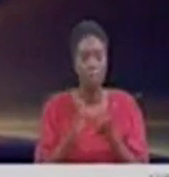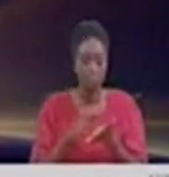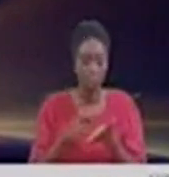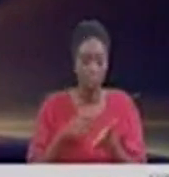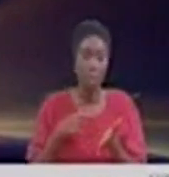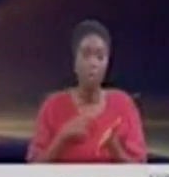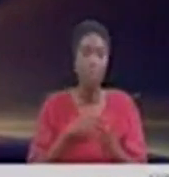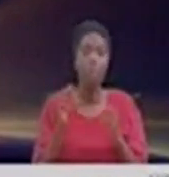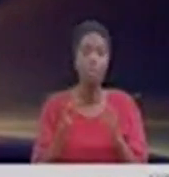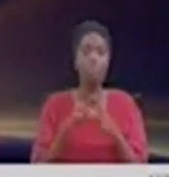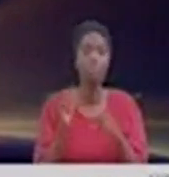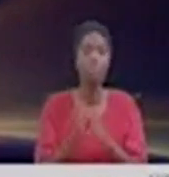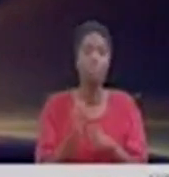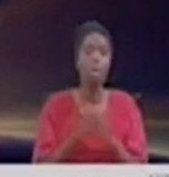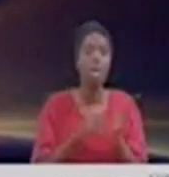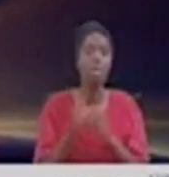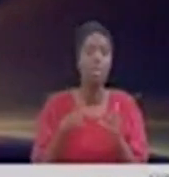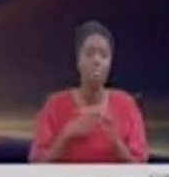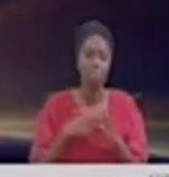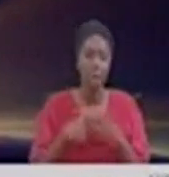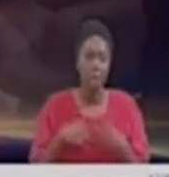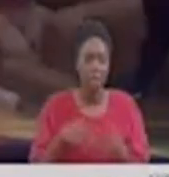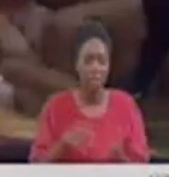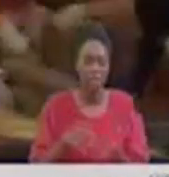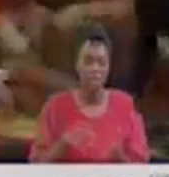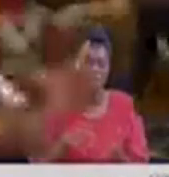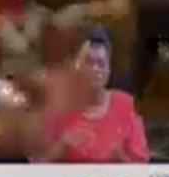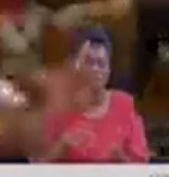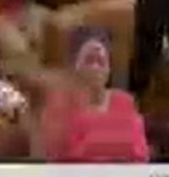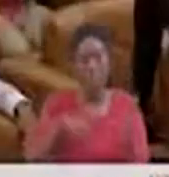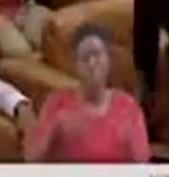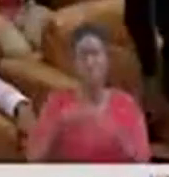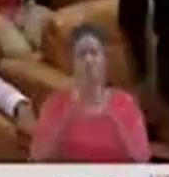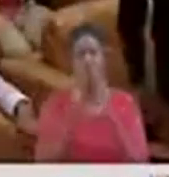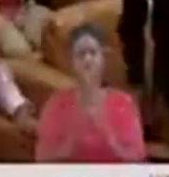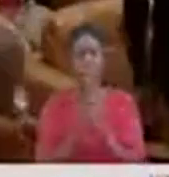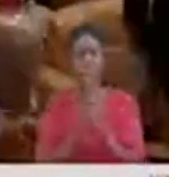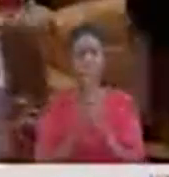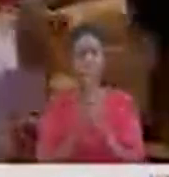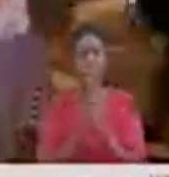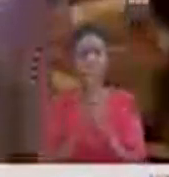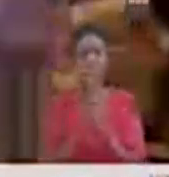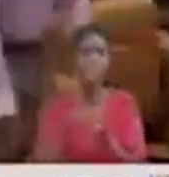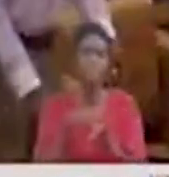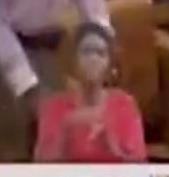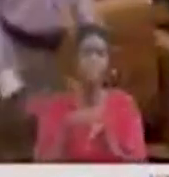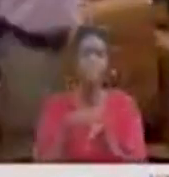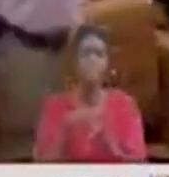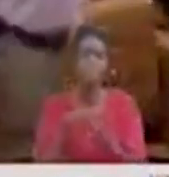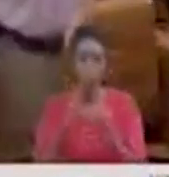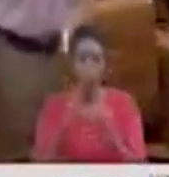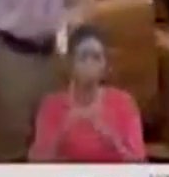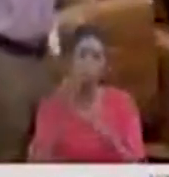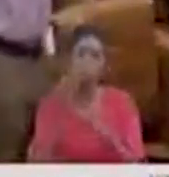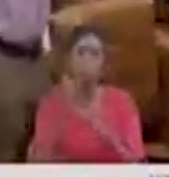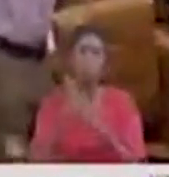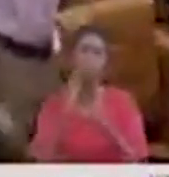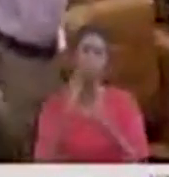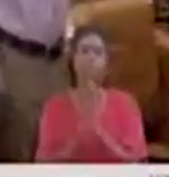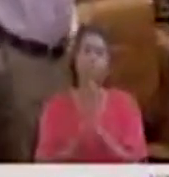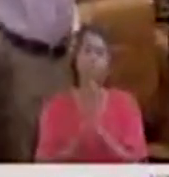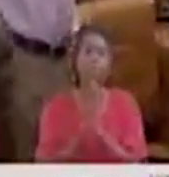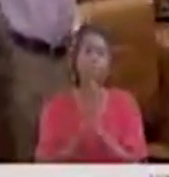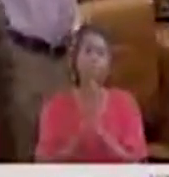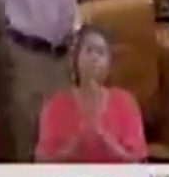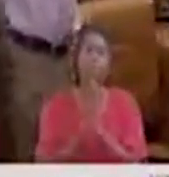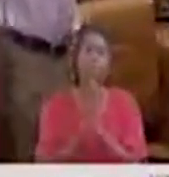and we need to take whatever we have learned to the Lord in prayer. Will you all rise up, please? Talk to the Lord in prayer. You've